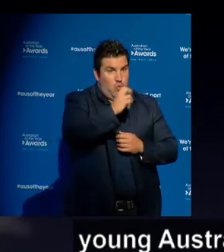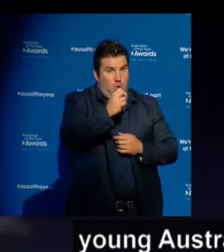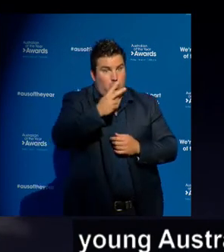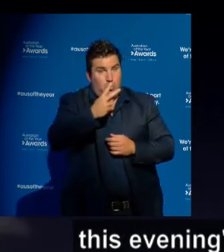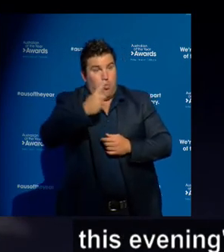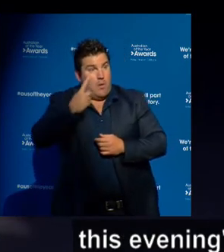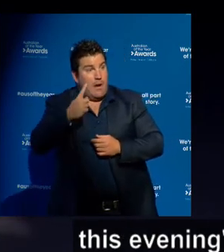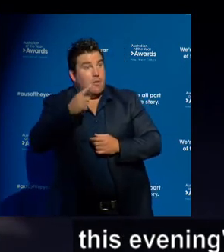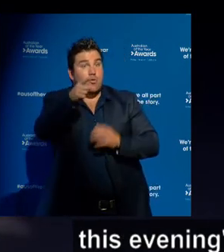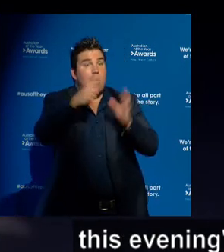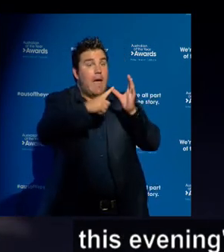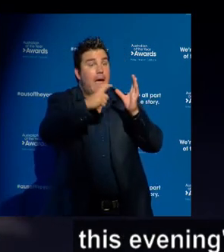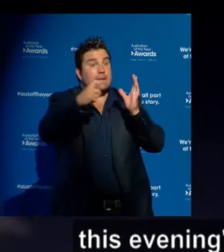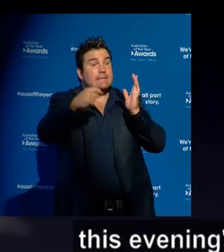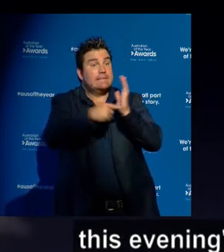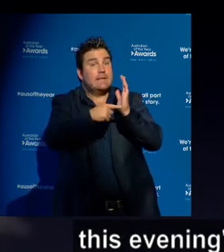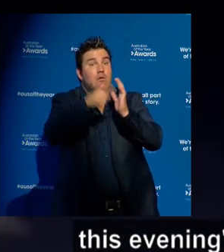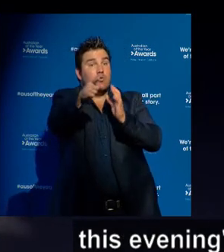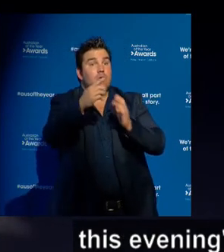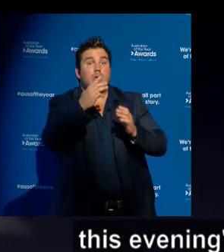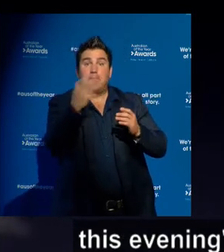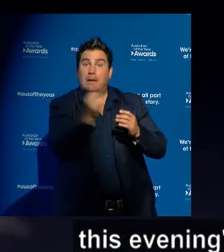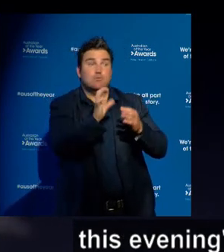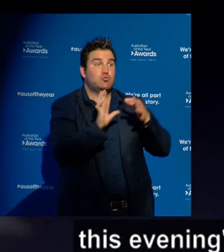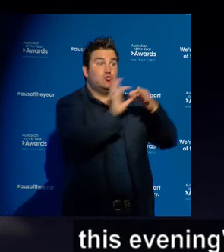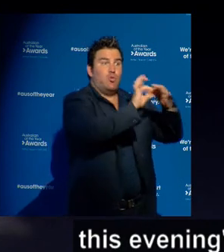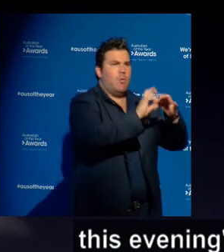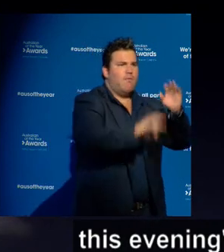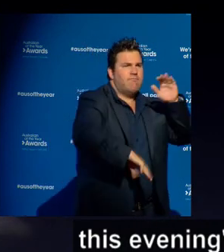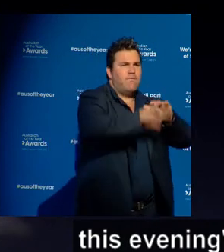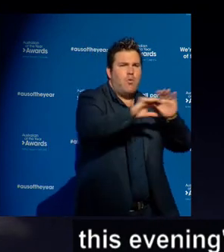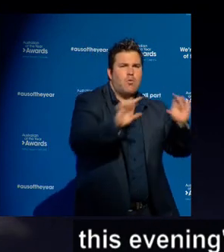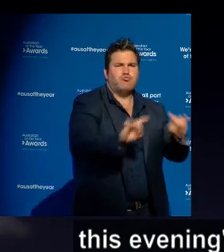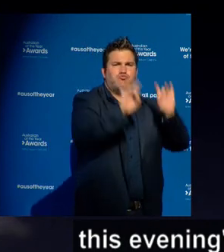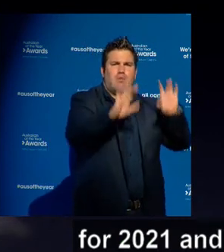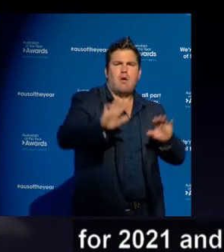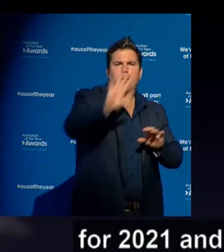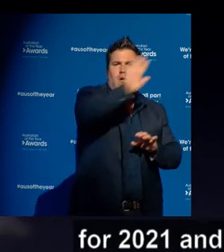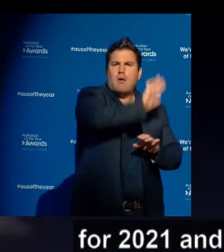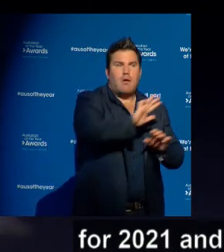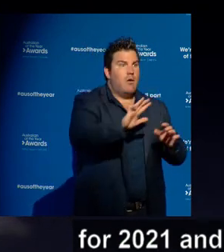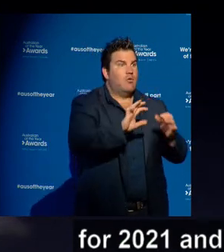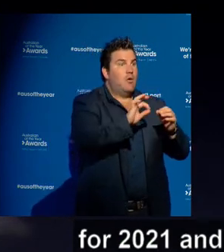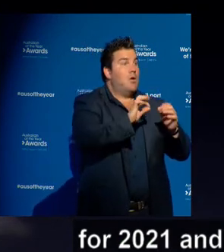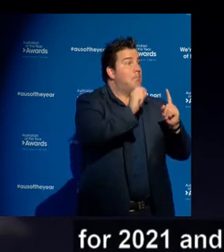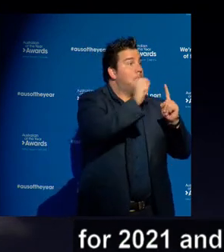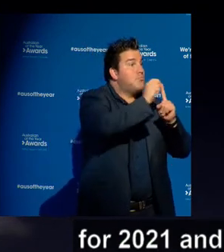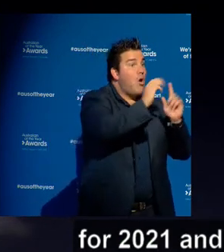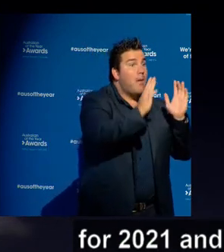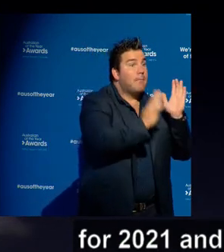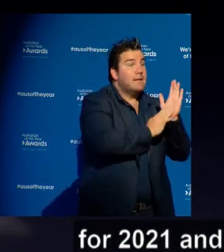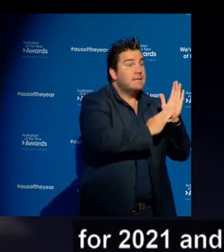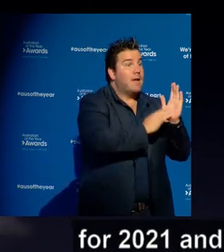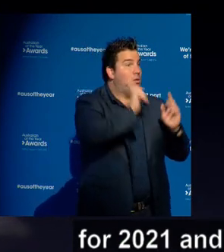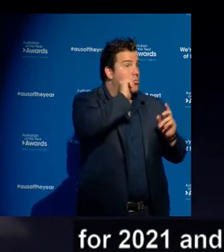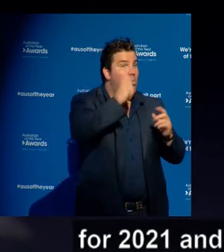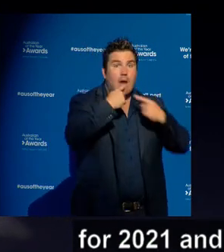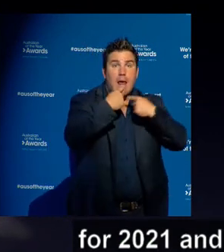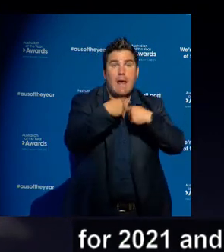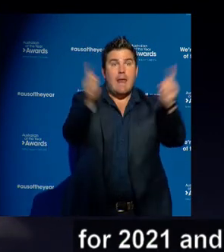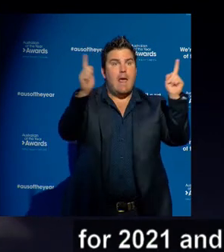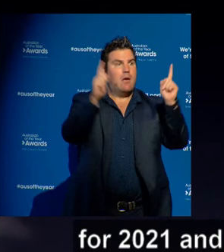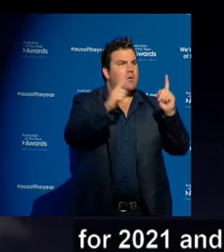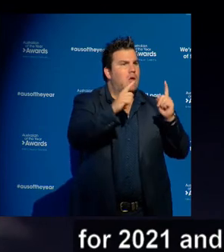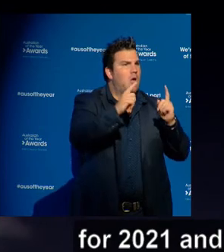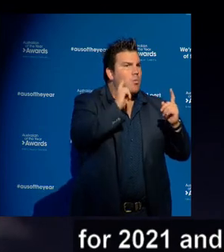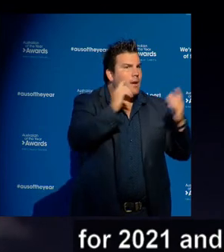our representatives that go on to the Australian of the Year awards nationally. The Prime Minister will announce the national recipients